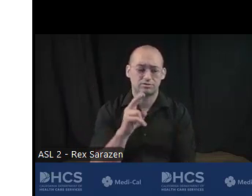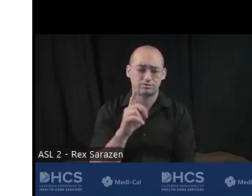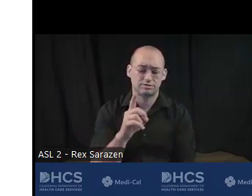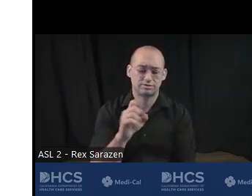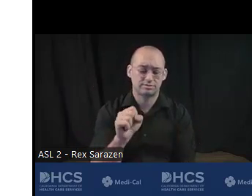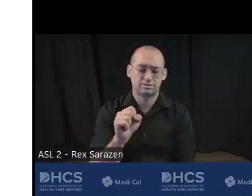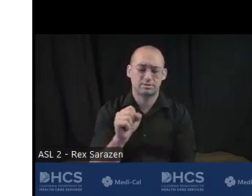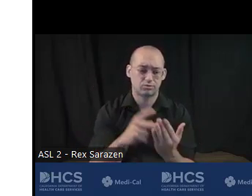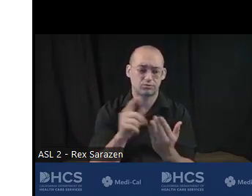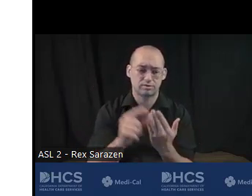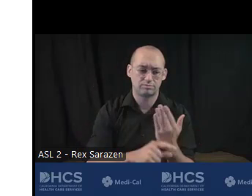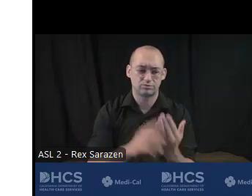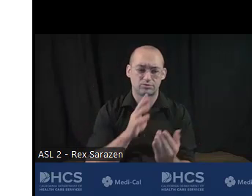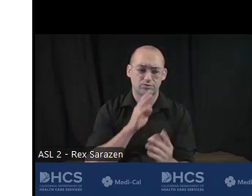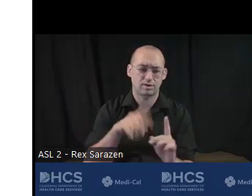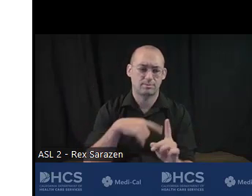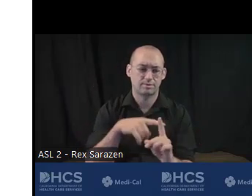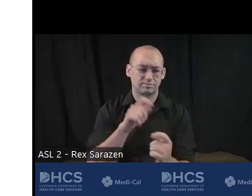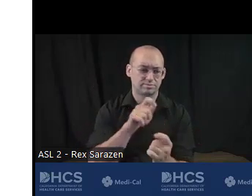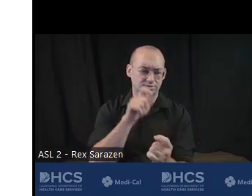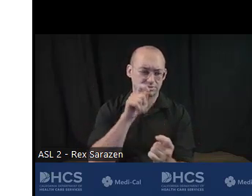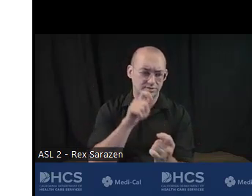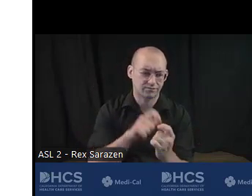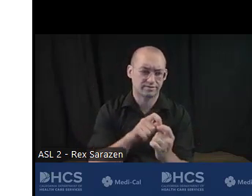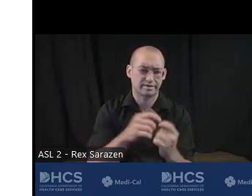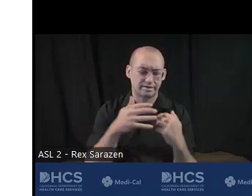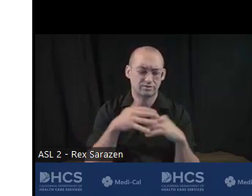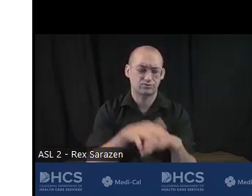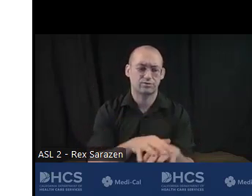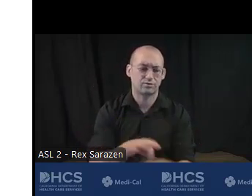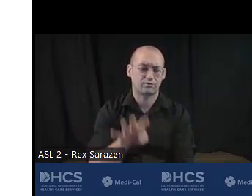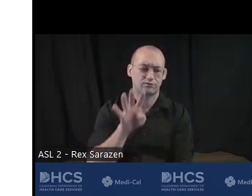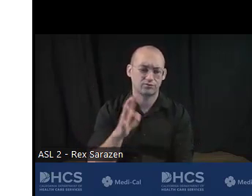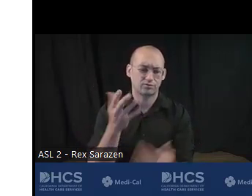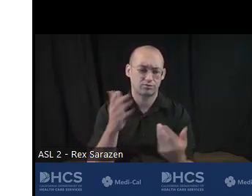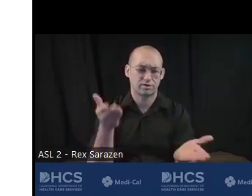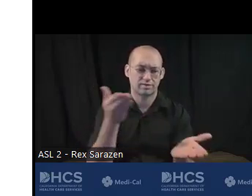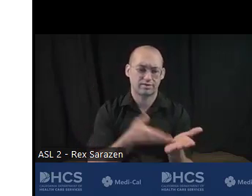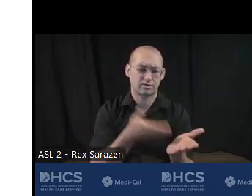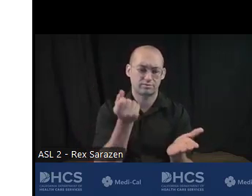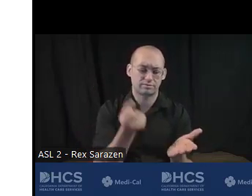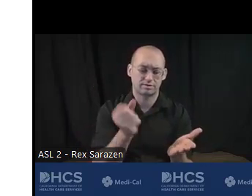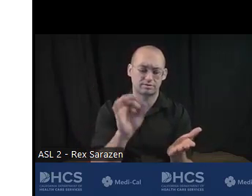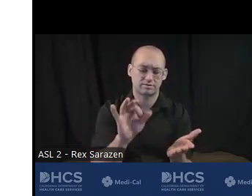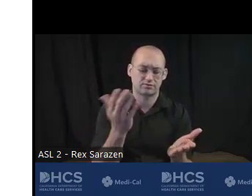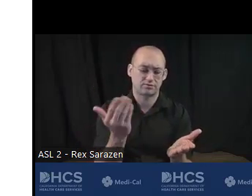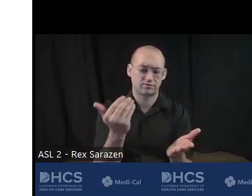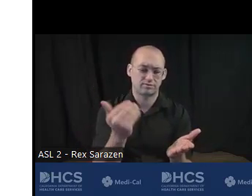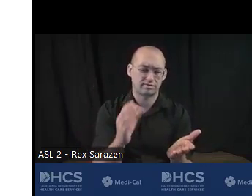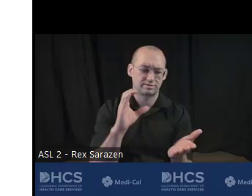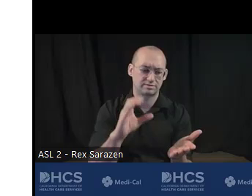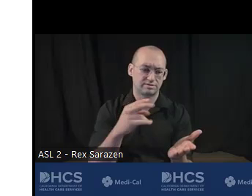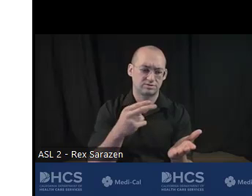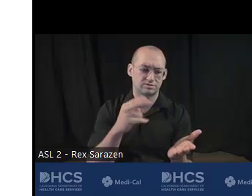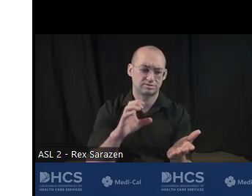So we are talking specifically about integrating 4 existing 1915C HCBS